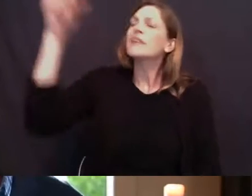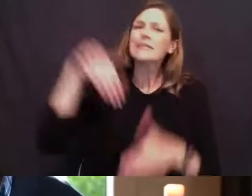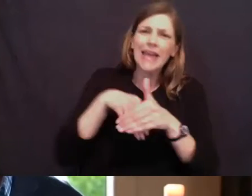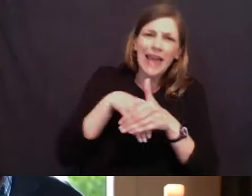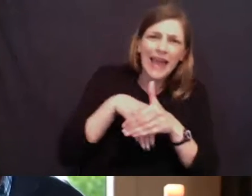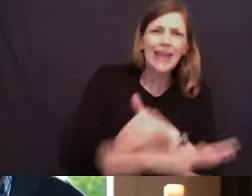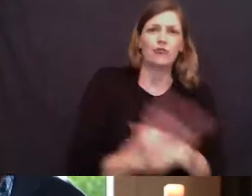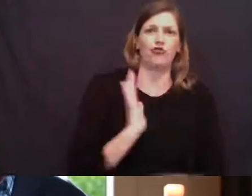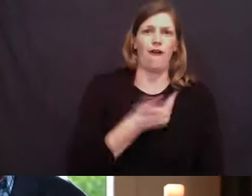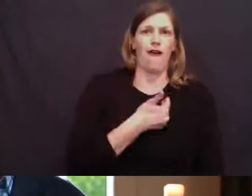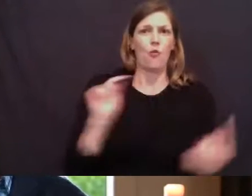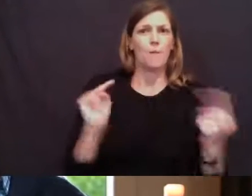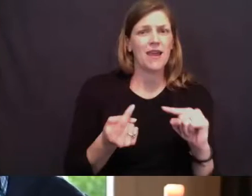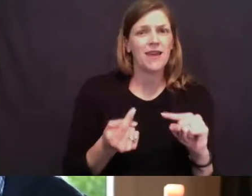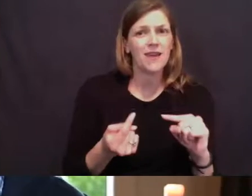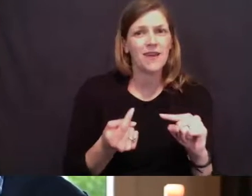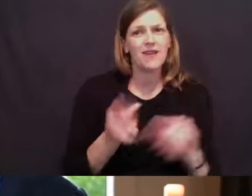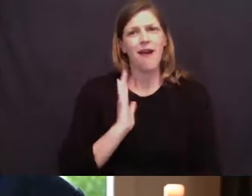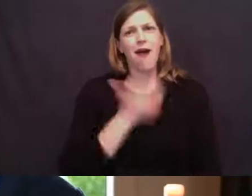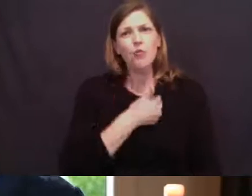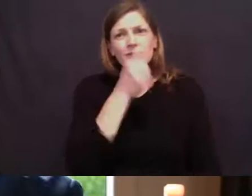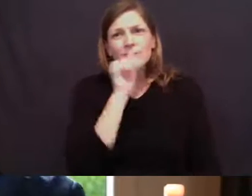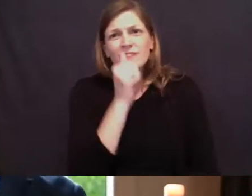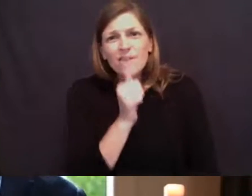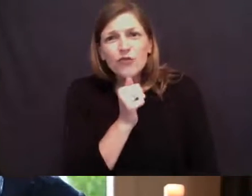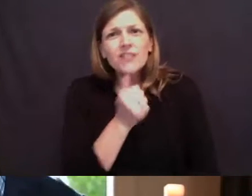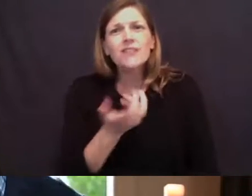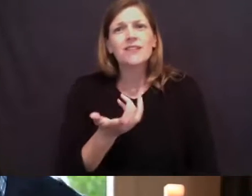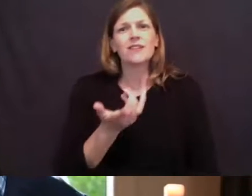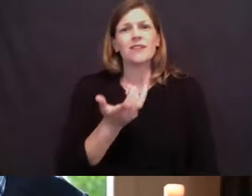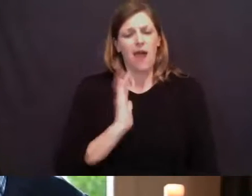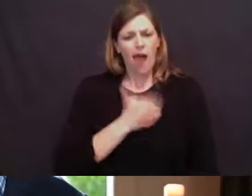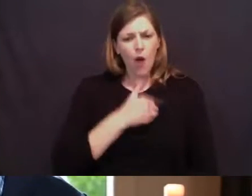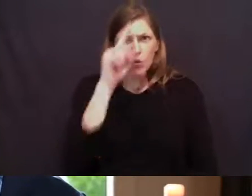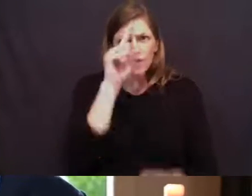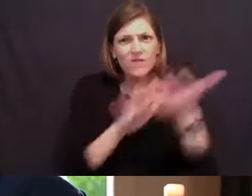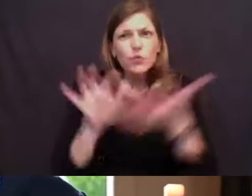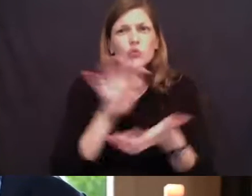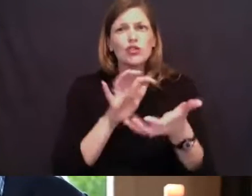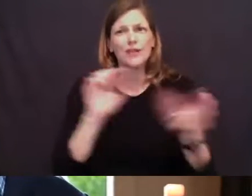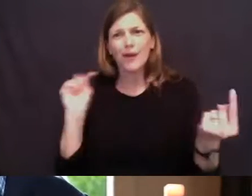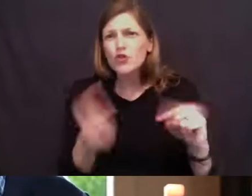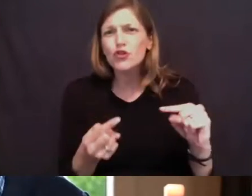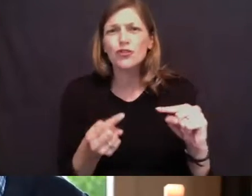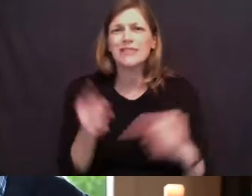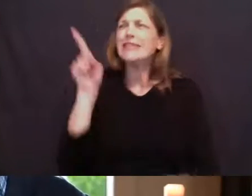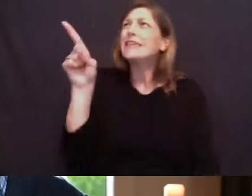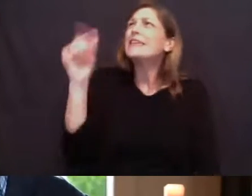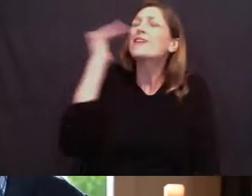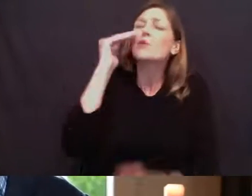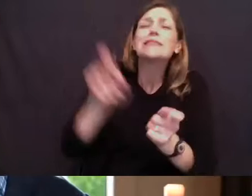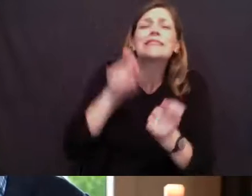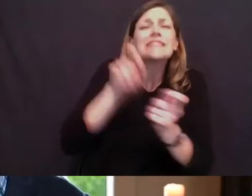pain. He's entered into our suffering. He's entered into our confusion and our hurt. He knows exactly what we